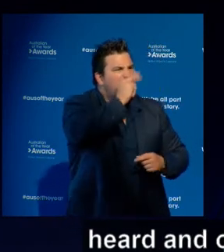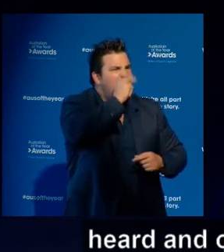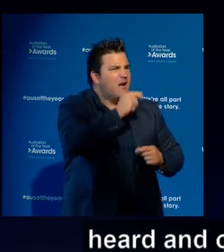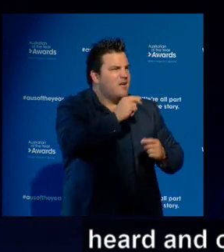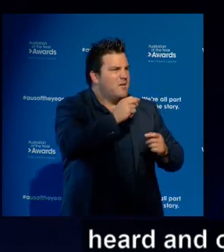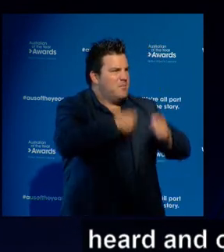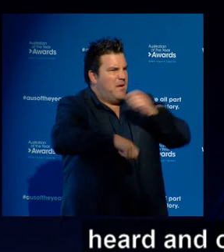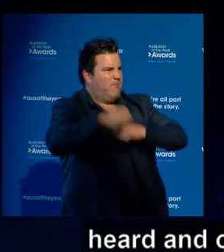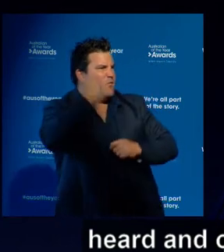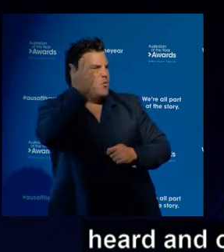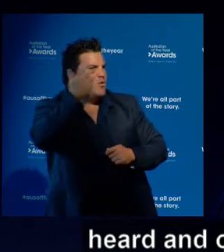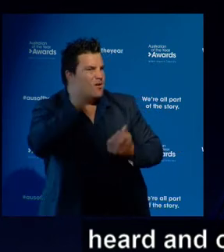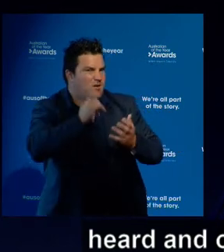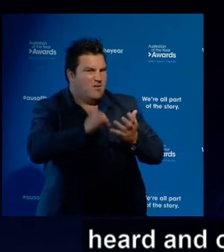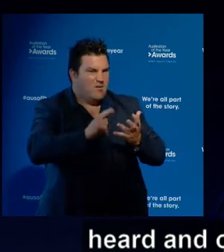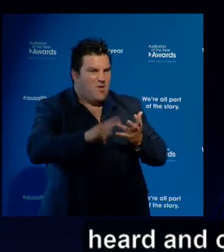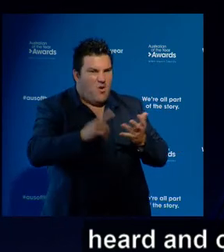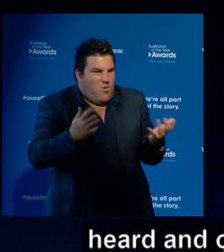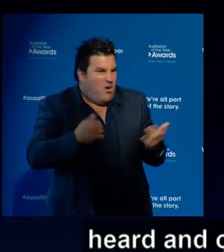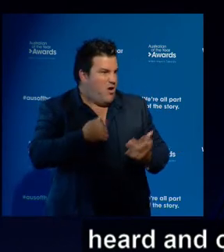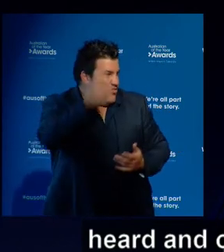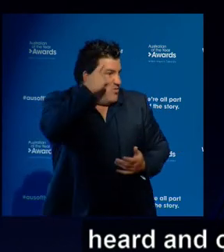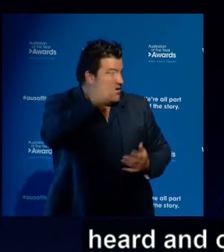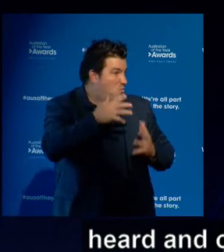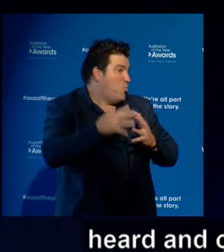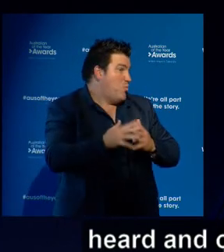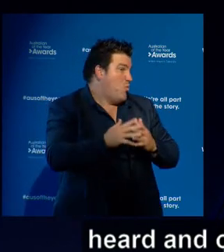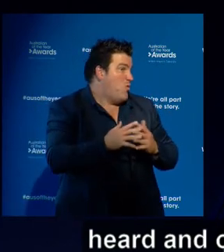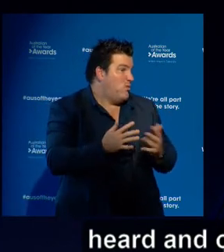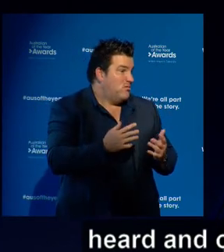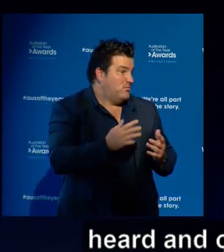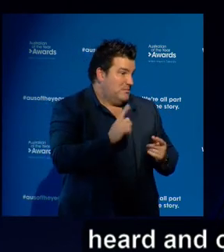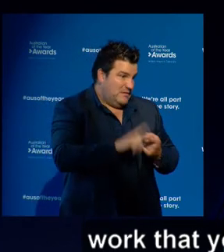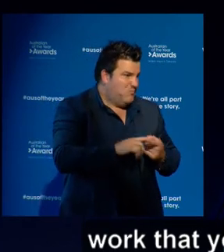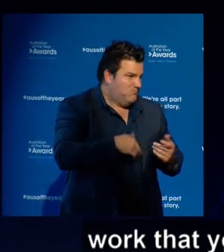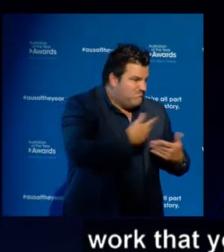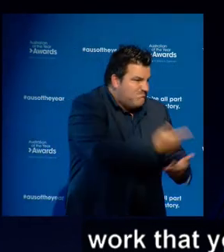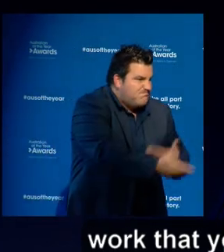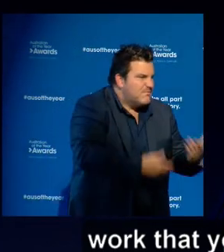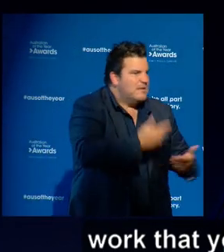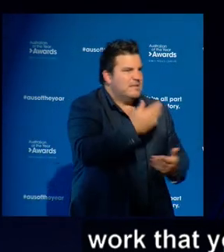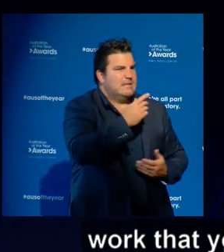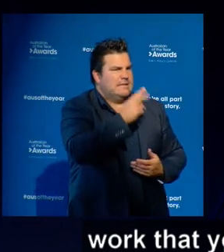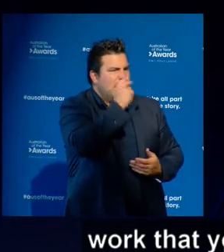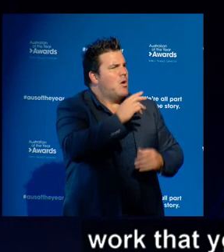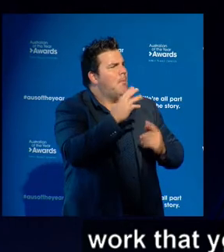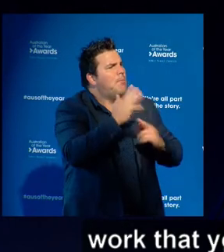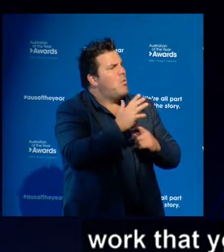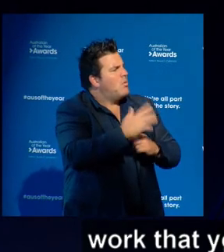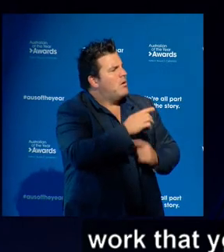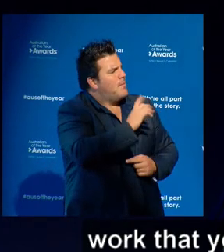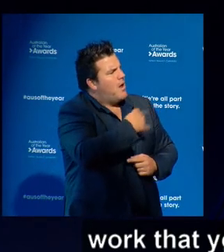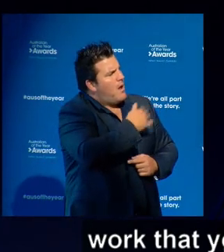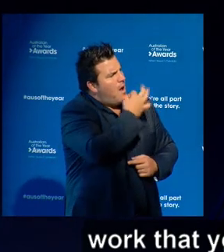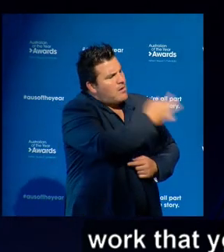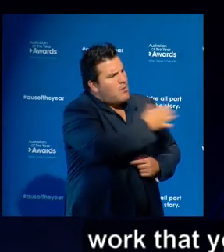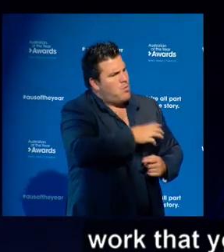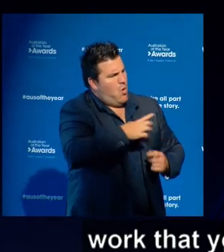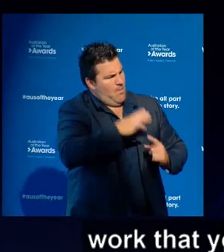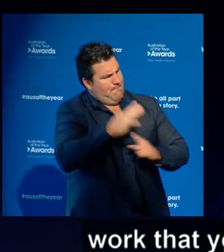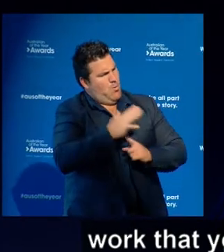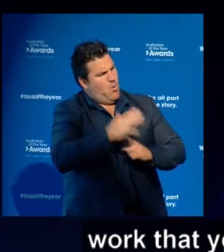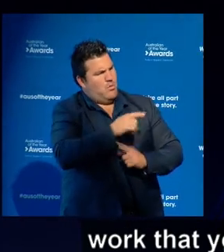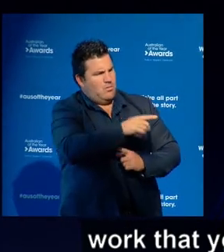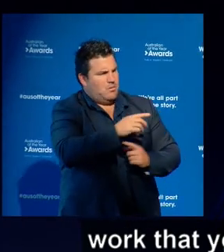future of this great nation, and that's why I do what I do. Why is it important work? I think